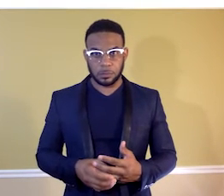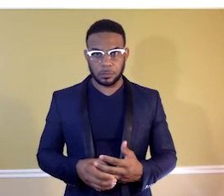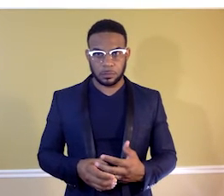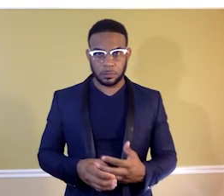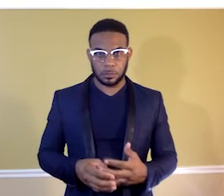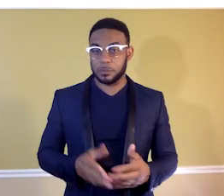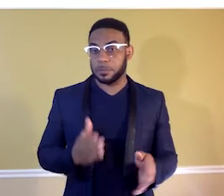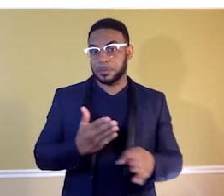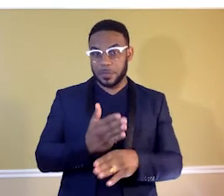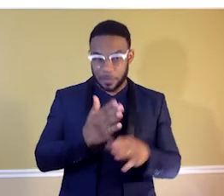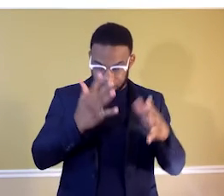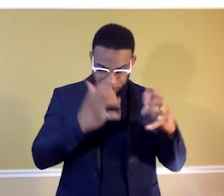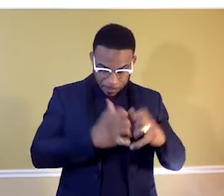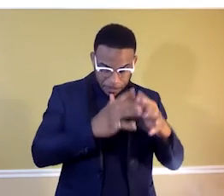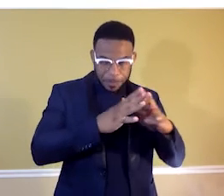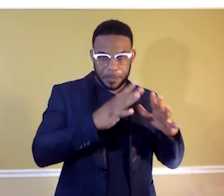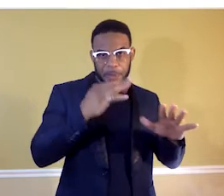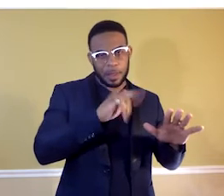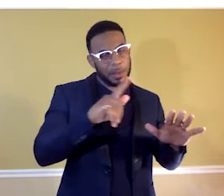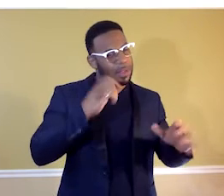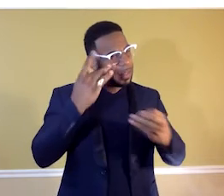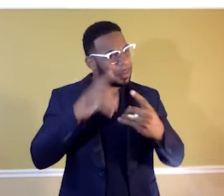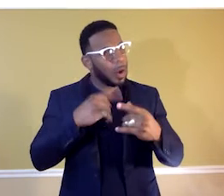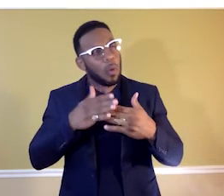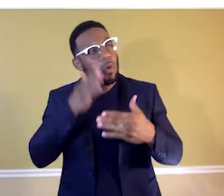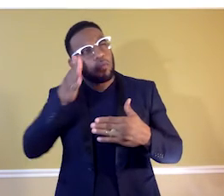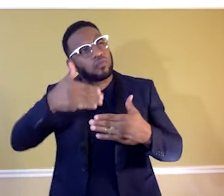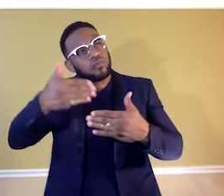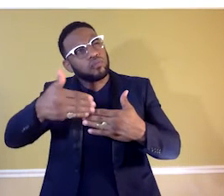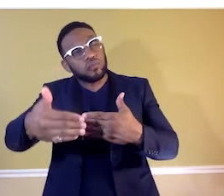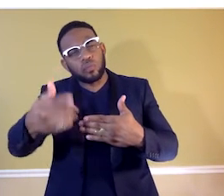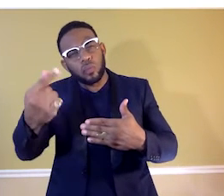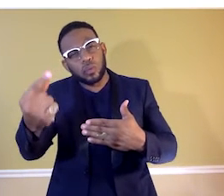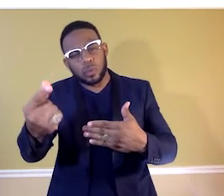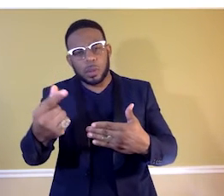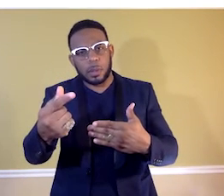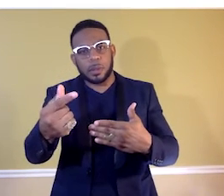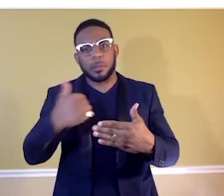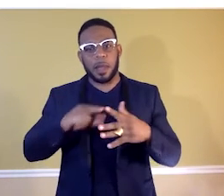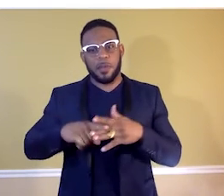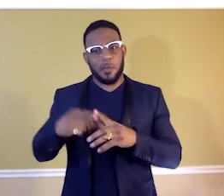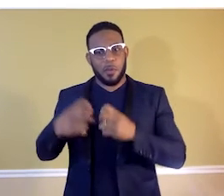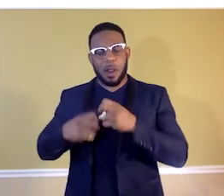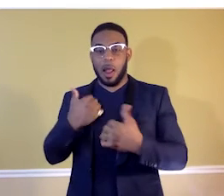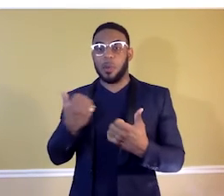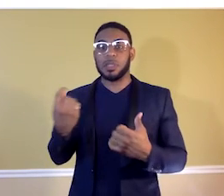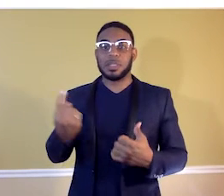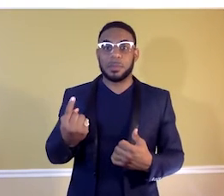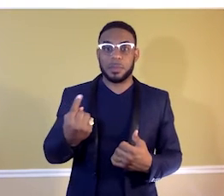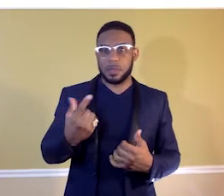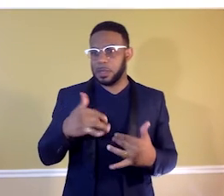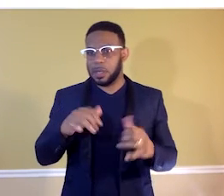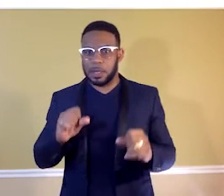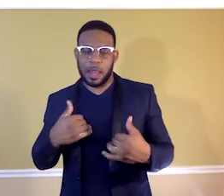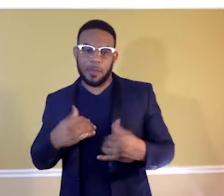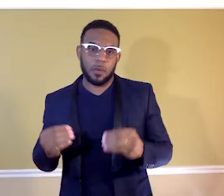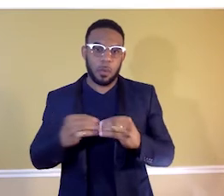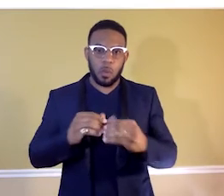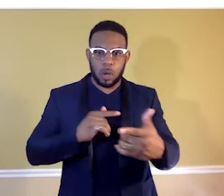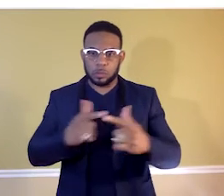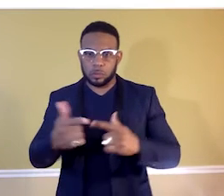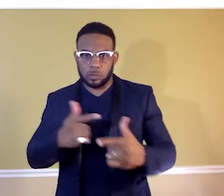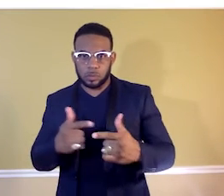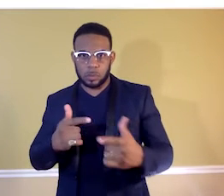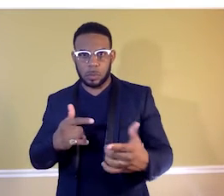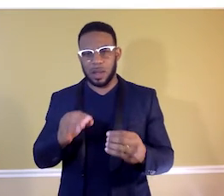So after building an application, you got to really think about what are the future steps. So my initial problem was I wanted something that I can have more interactivity